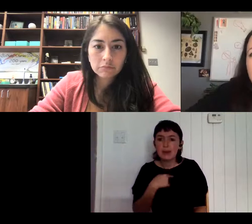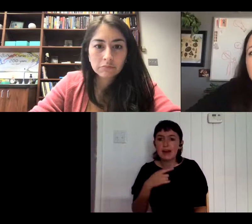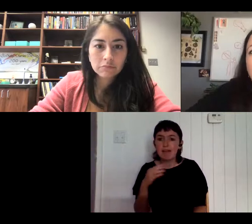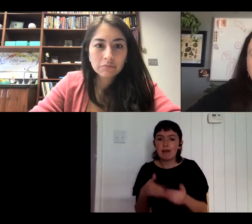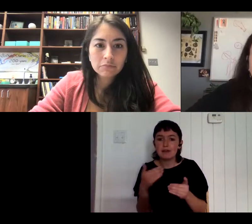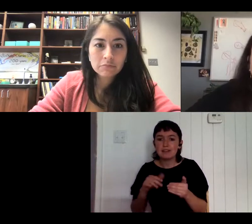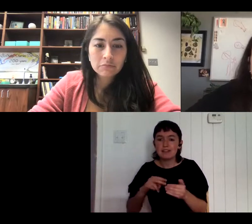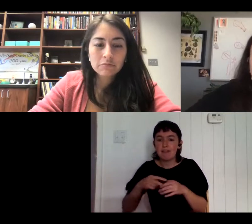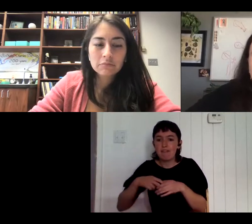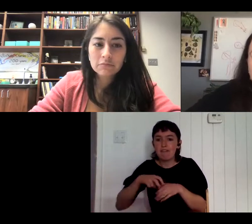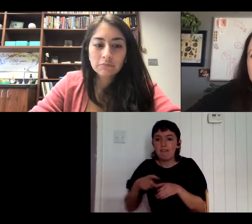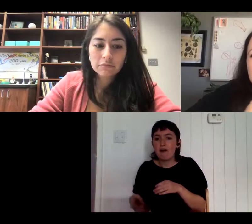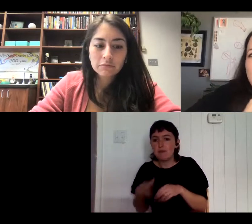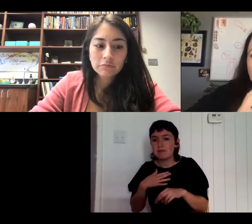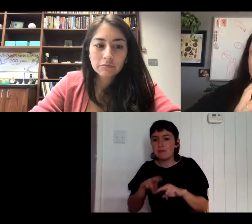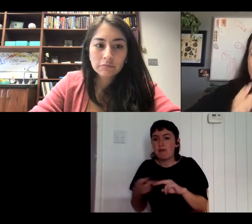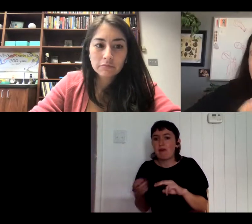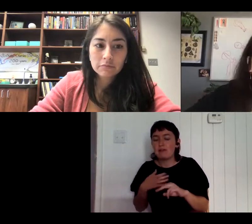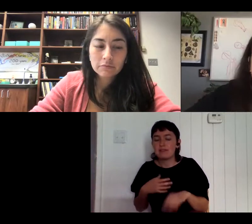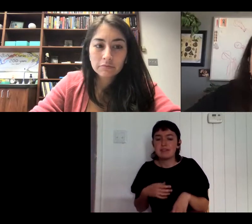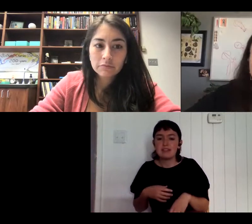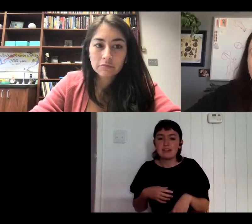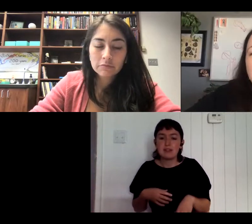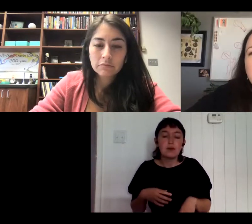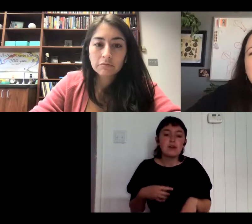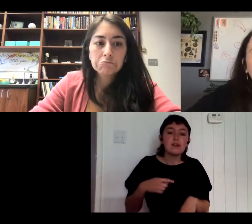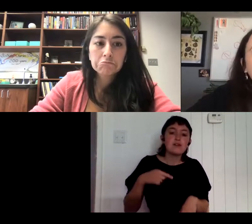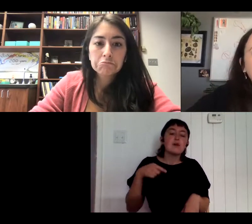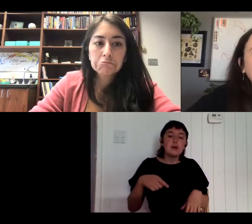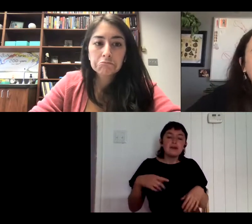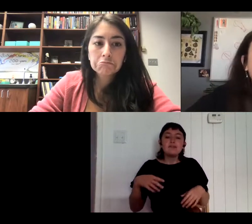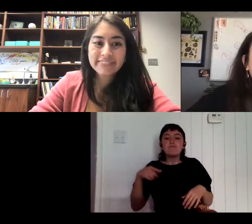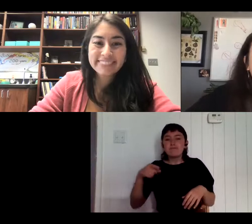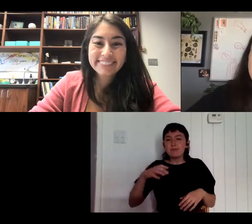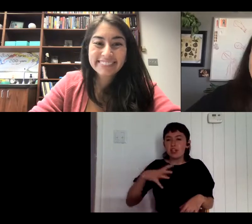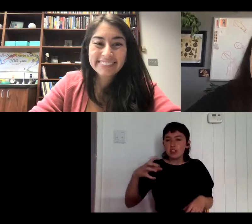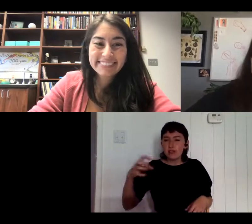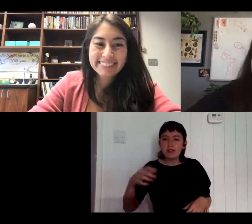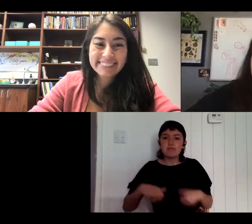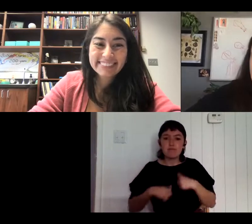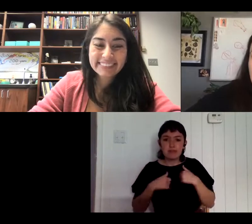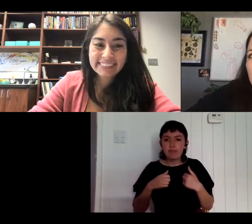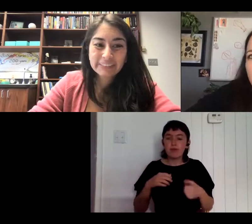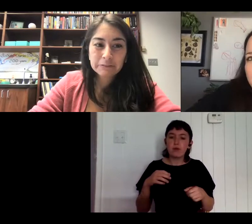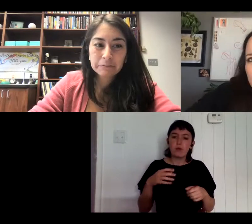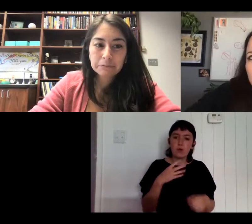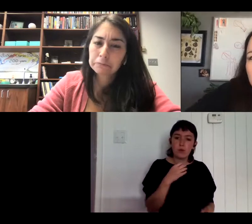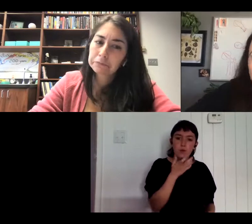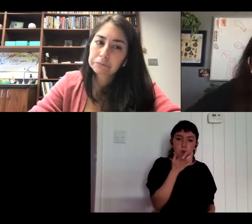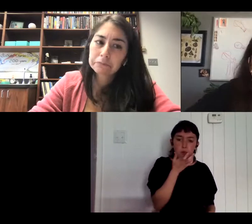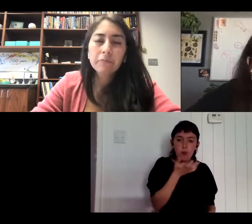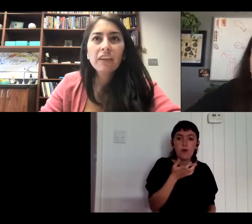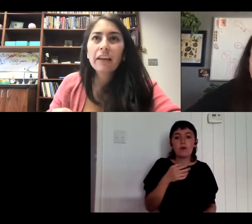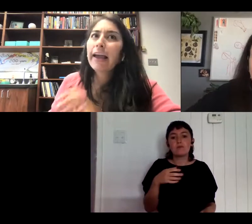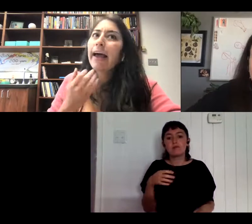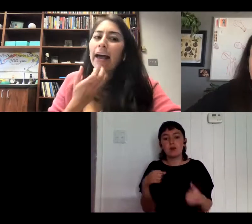is the right thing for other species. It's, it's like warm or cold water. You would think if nitocytes all basically work similarly,